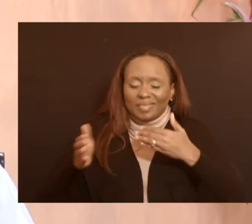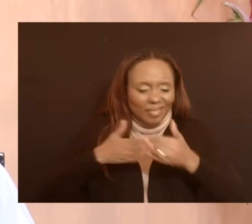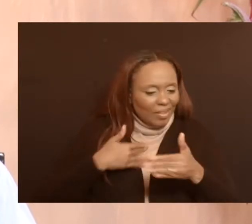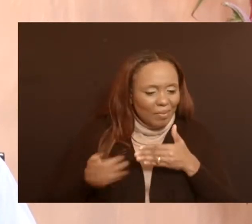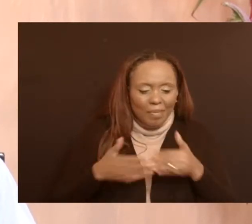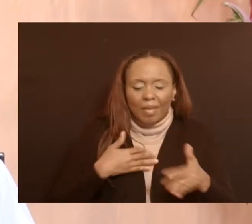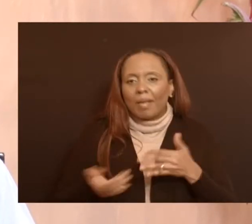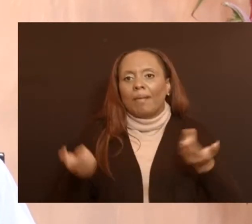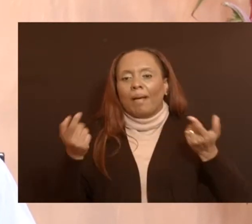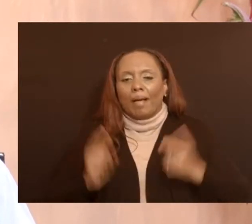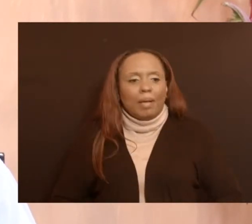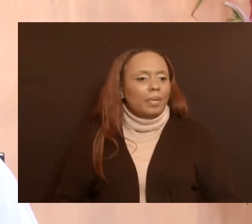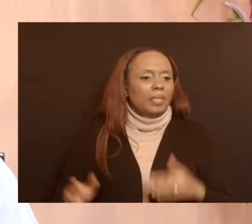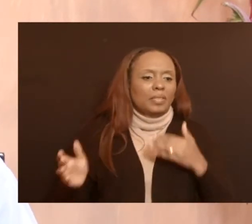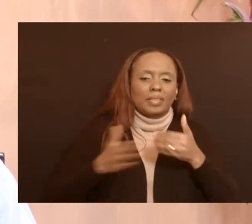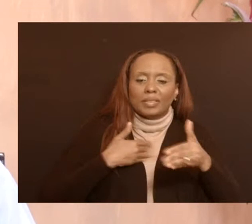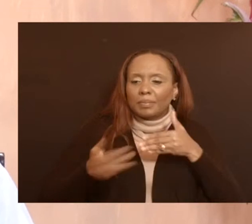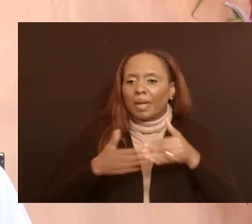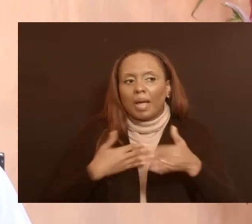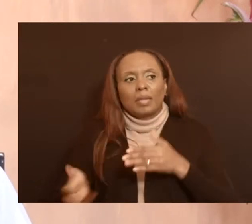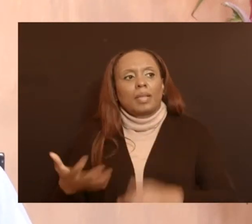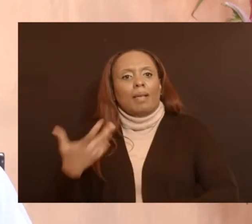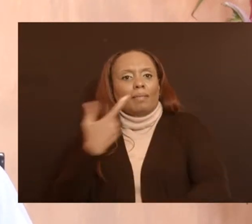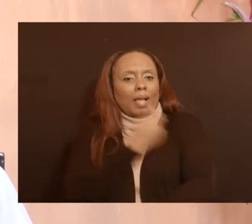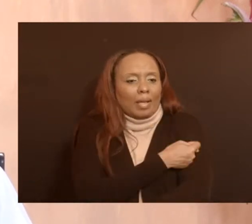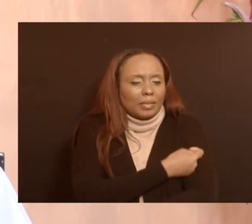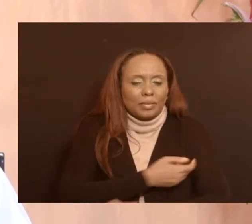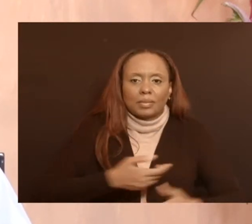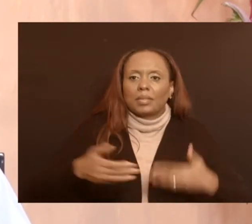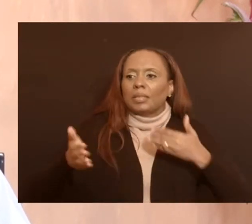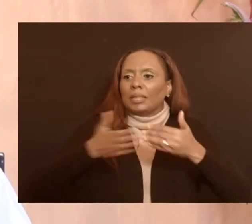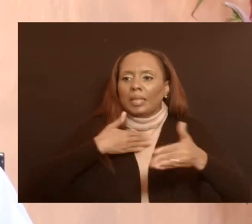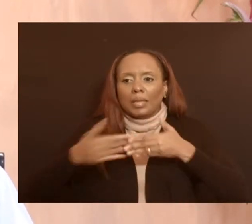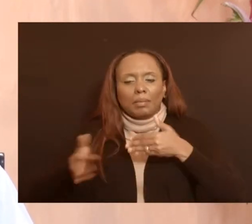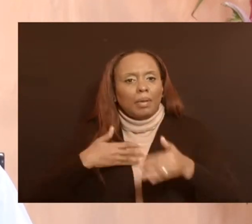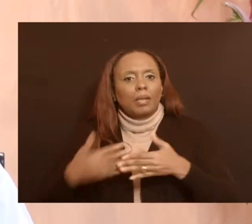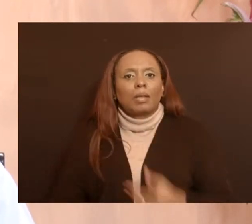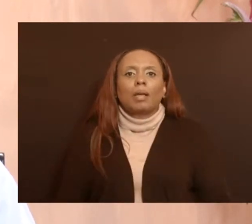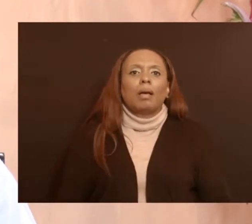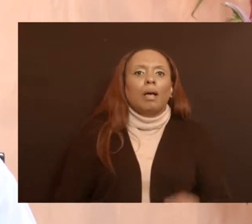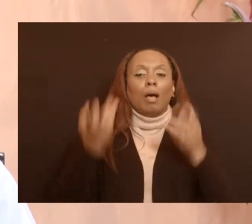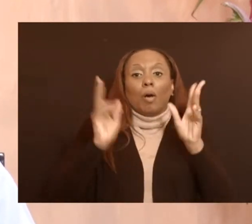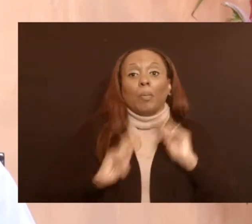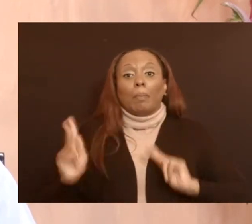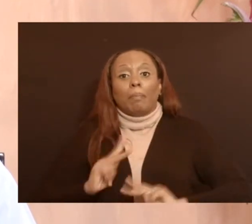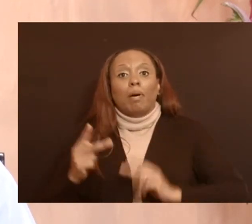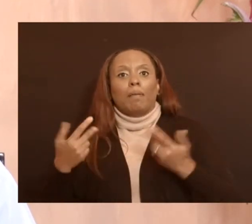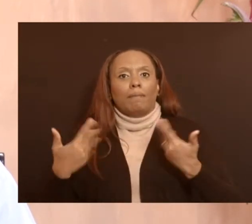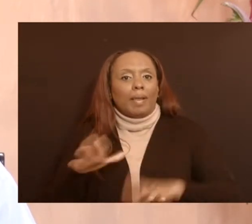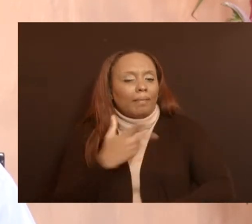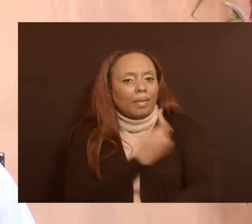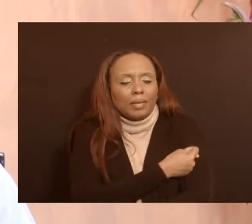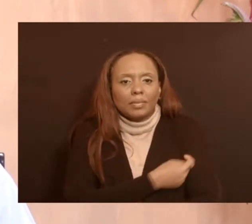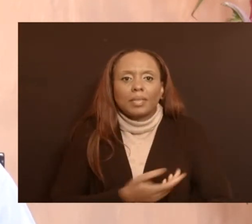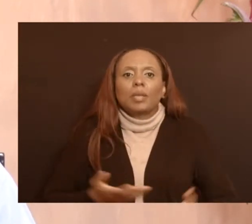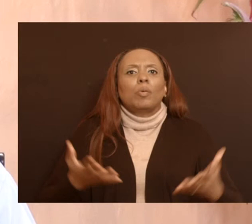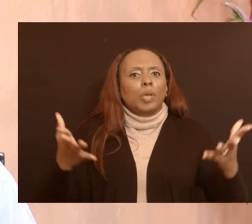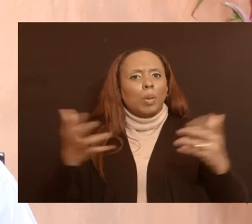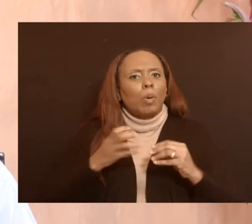of the vaccinations, the vaccines we may have, or the amount of people who are vaccinated, and we want those numbers to climb,